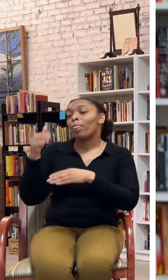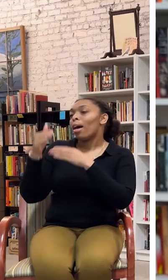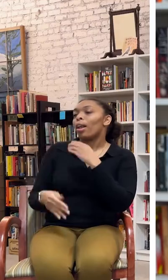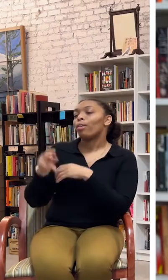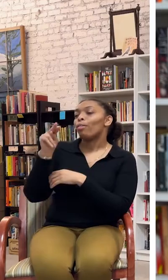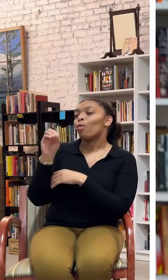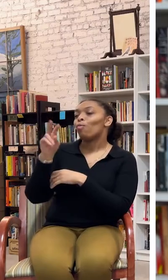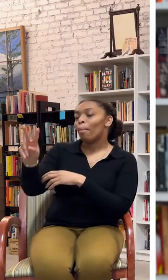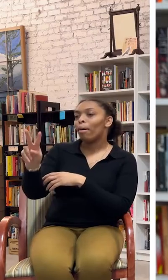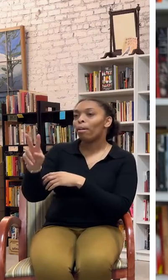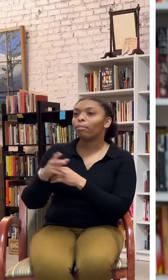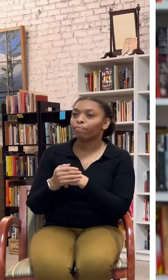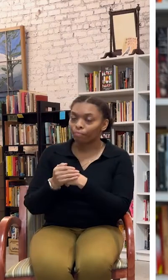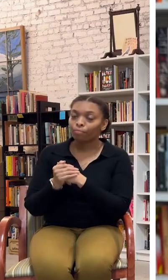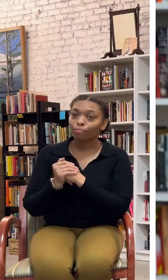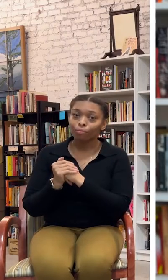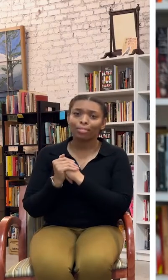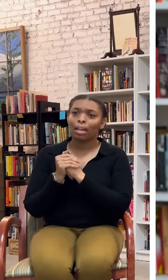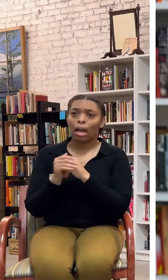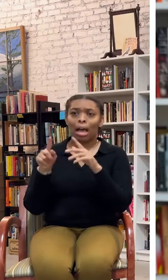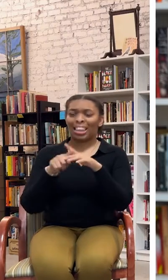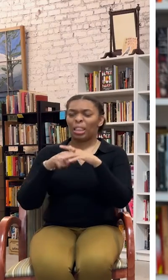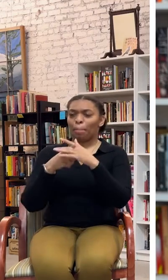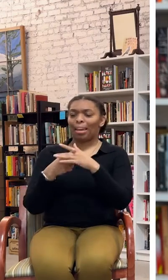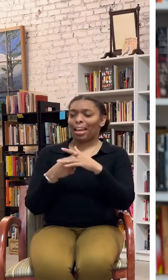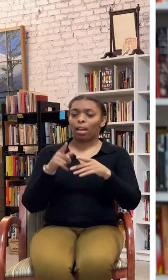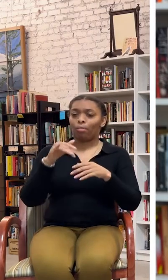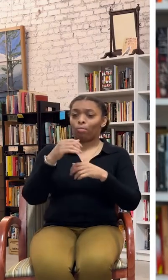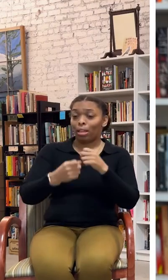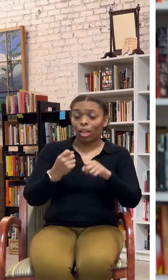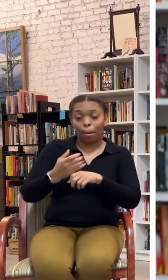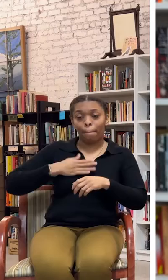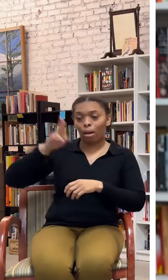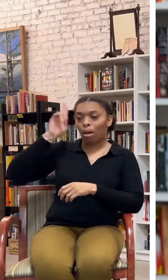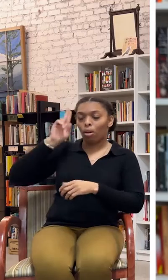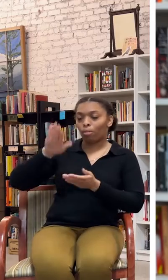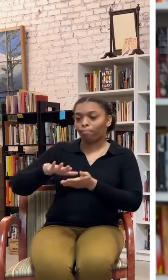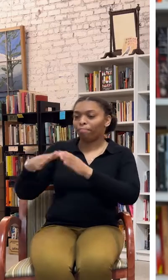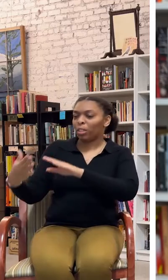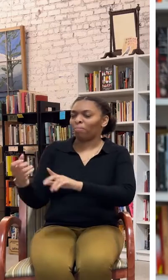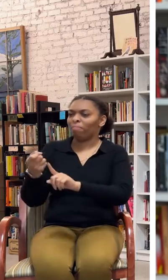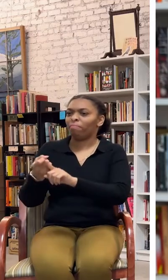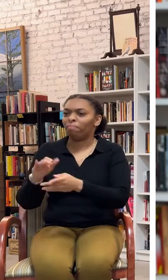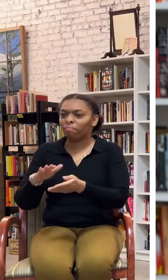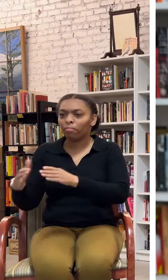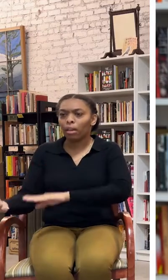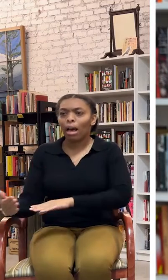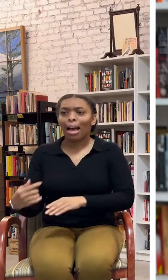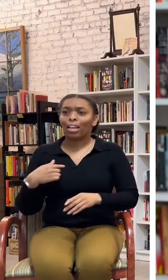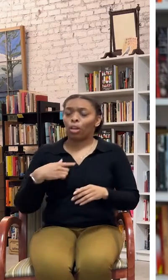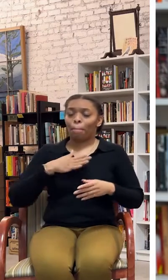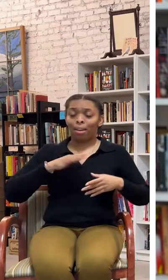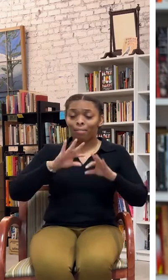November, and in the beginning of that year, my uncle Ali had passed away suddenly, and between the grieving of my family